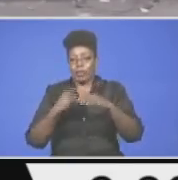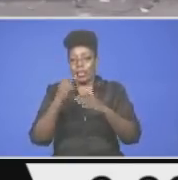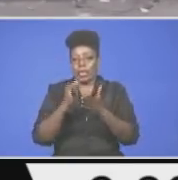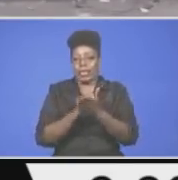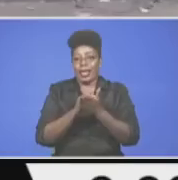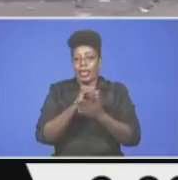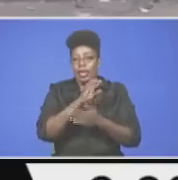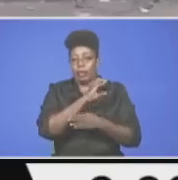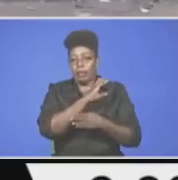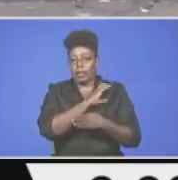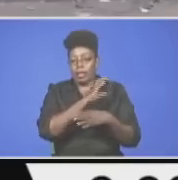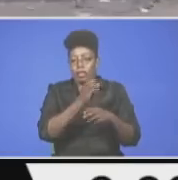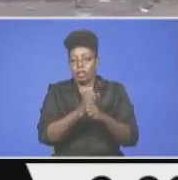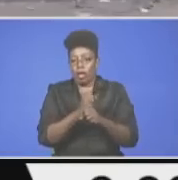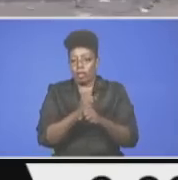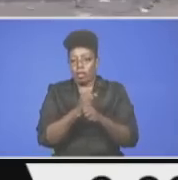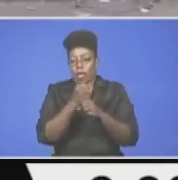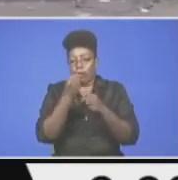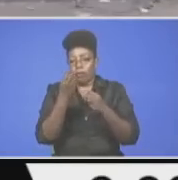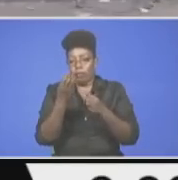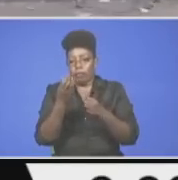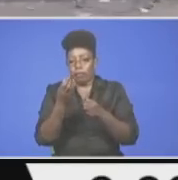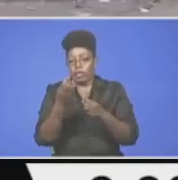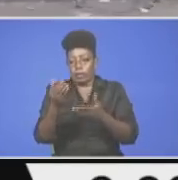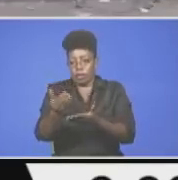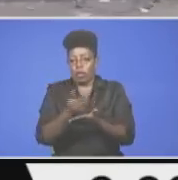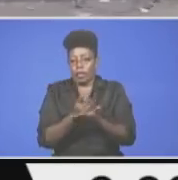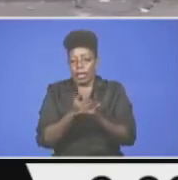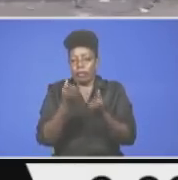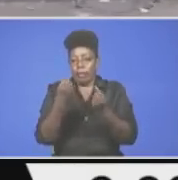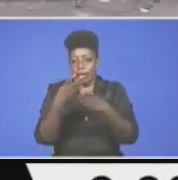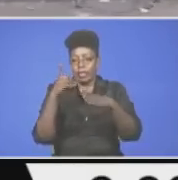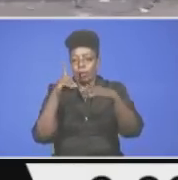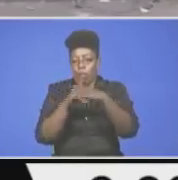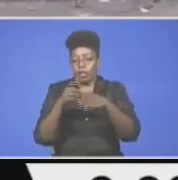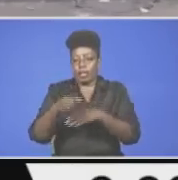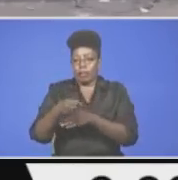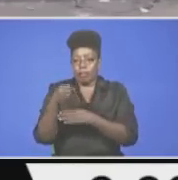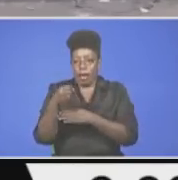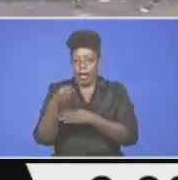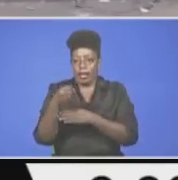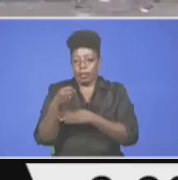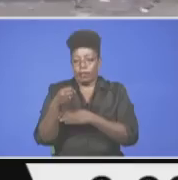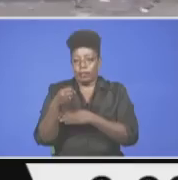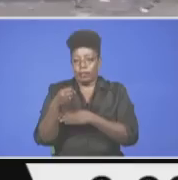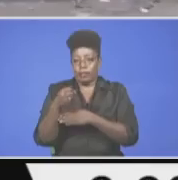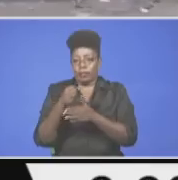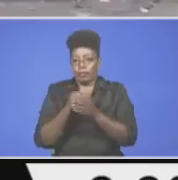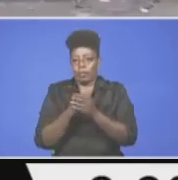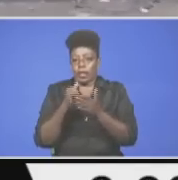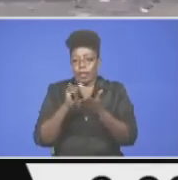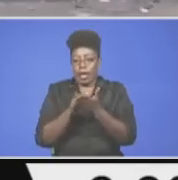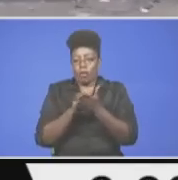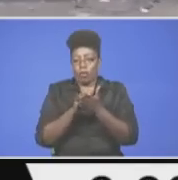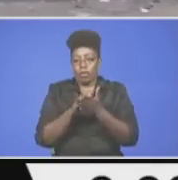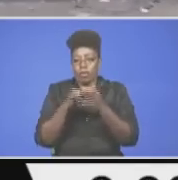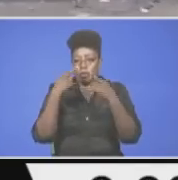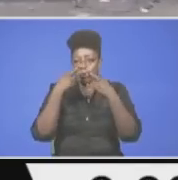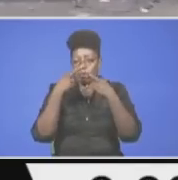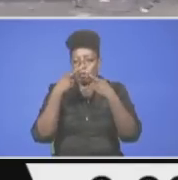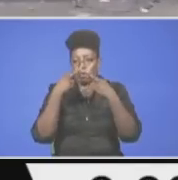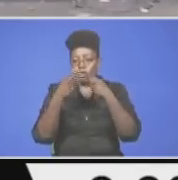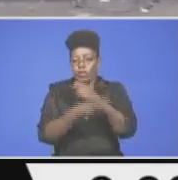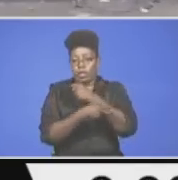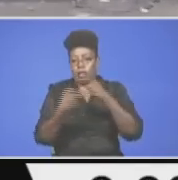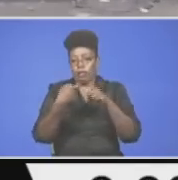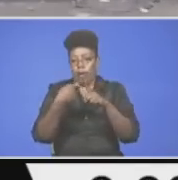police have recovered a number of deposit bags, which we know to have been taken from the businessman. The